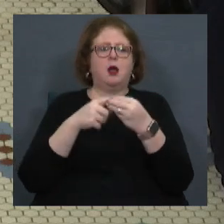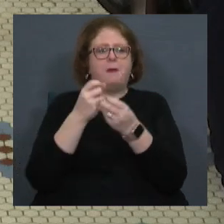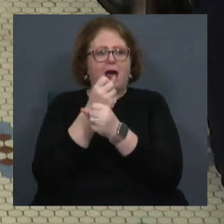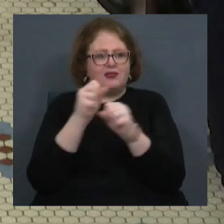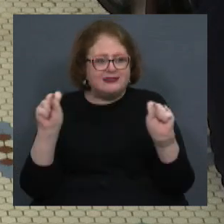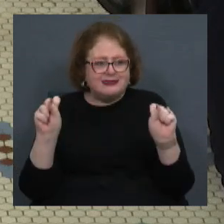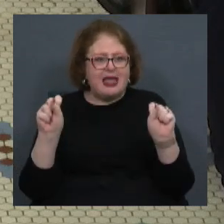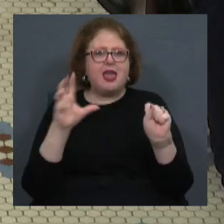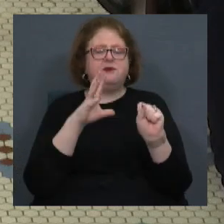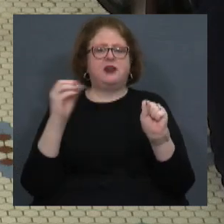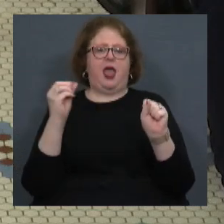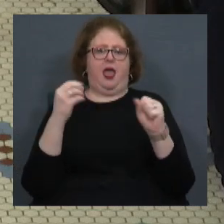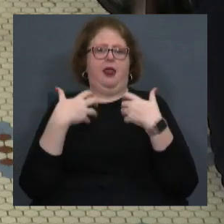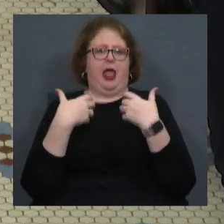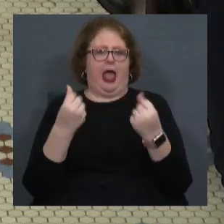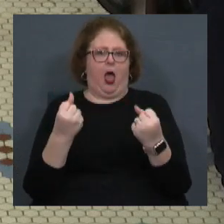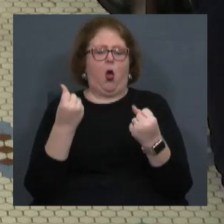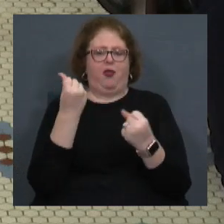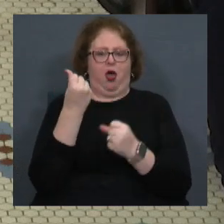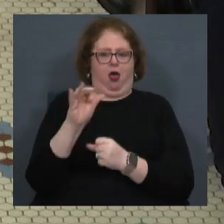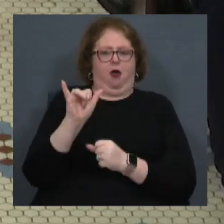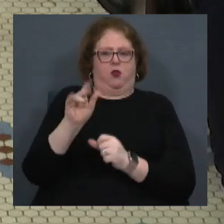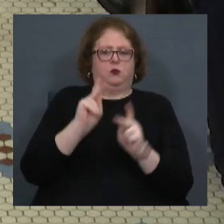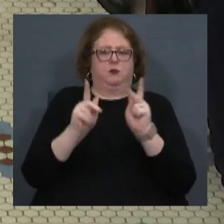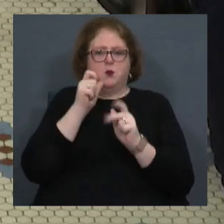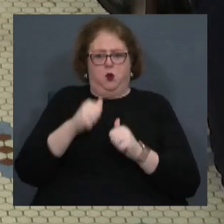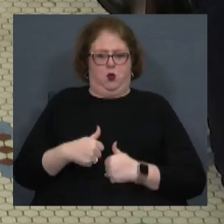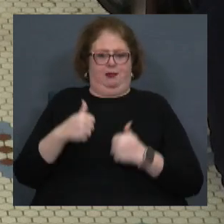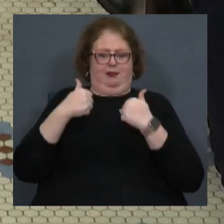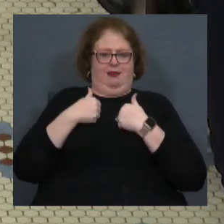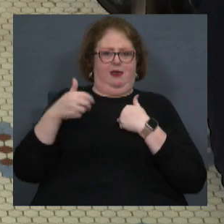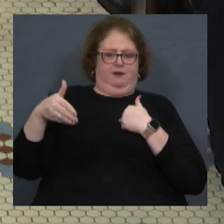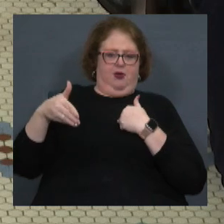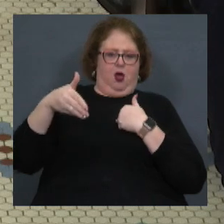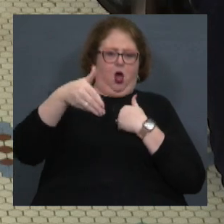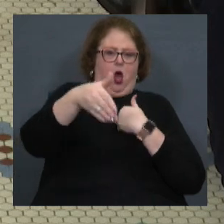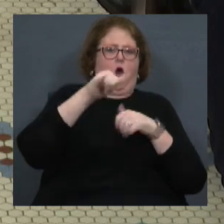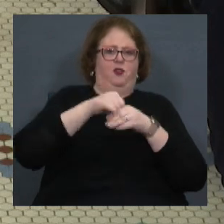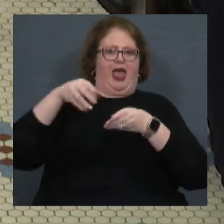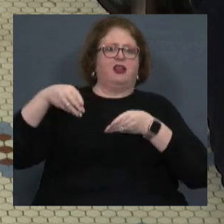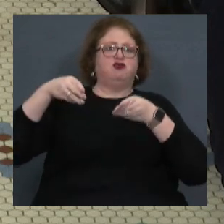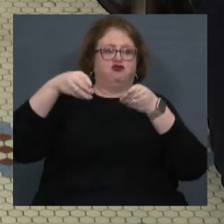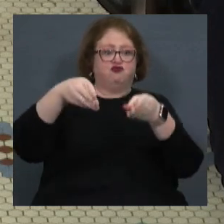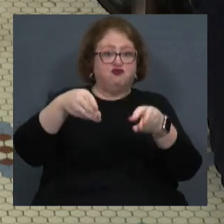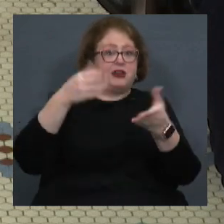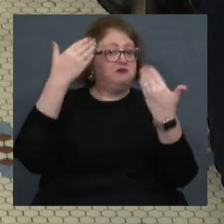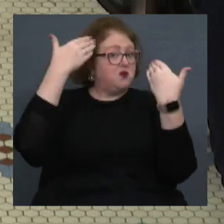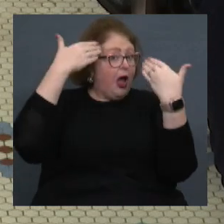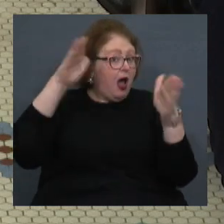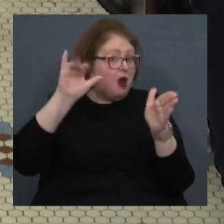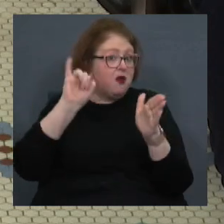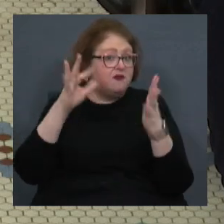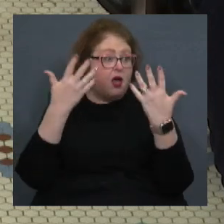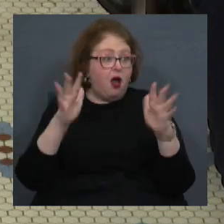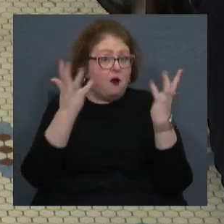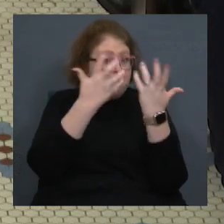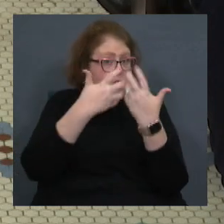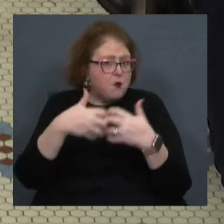the health of the residents who live along this street. So I'm not sure if that was arranged or